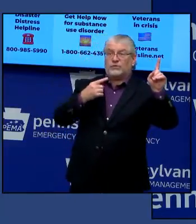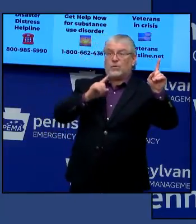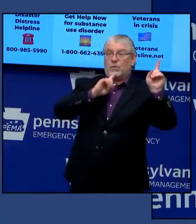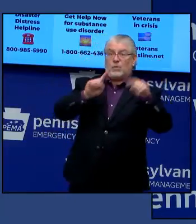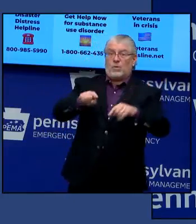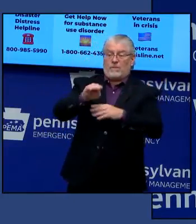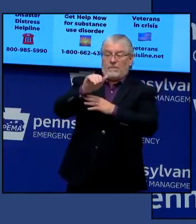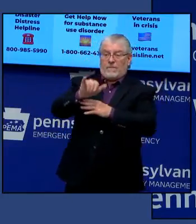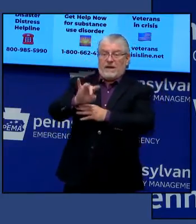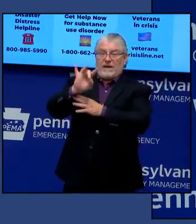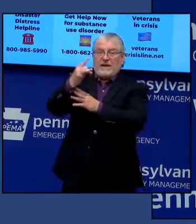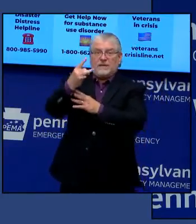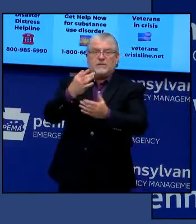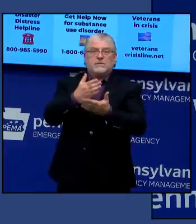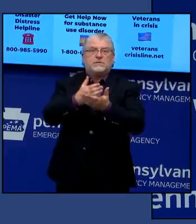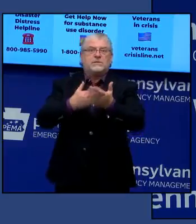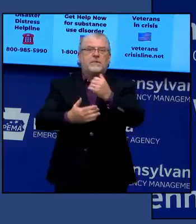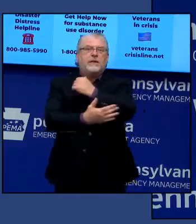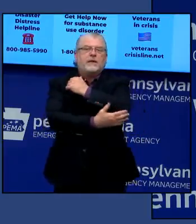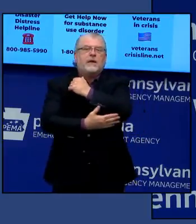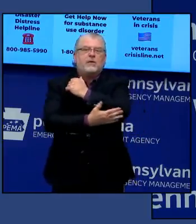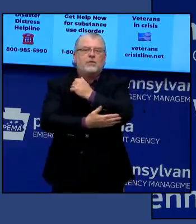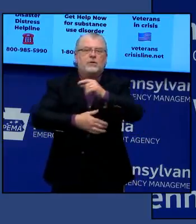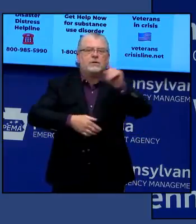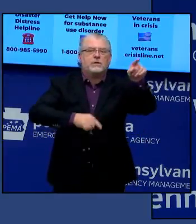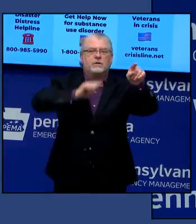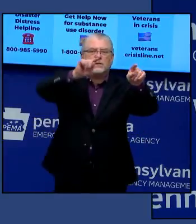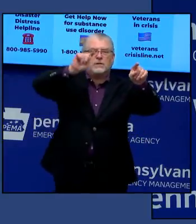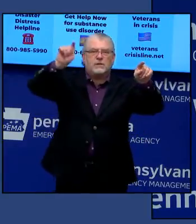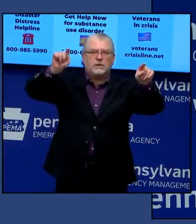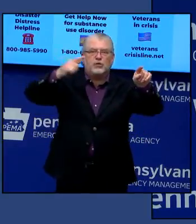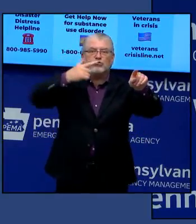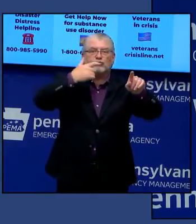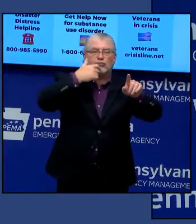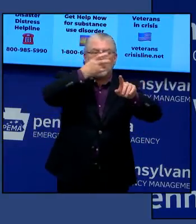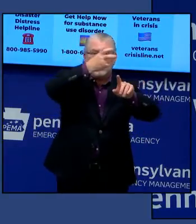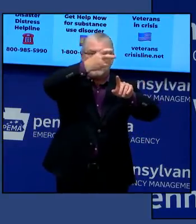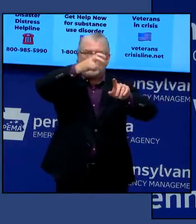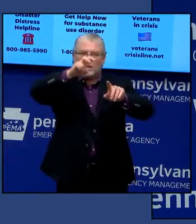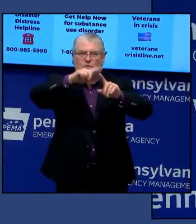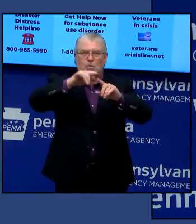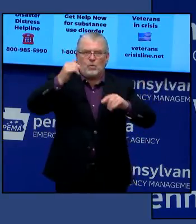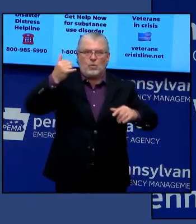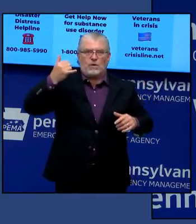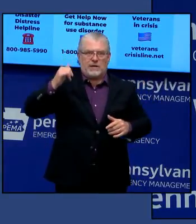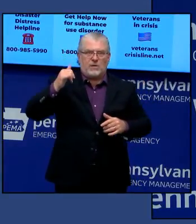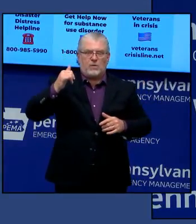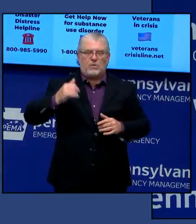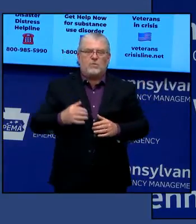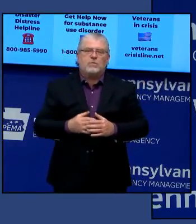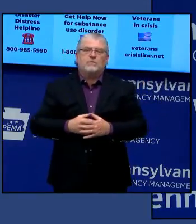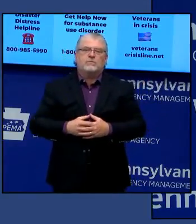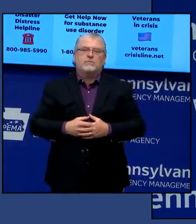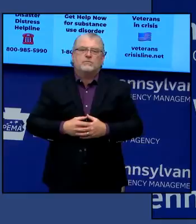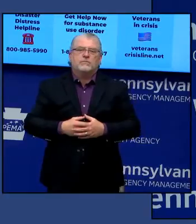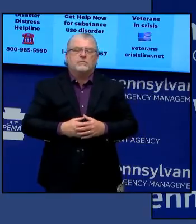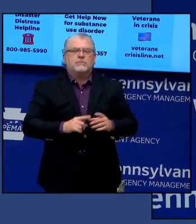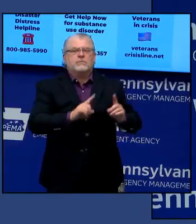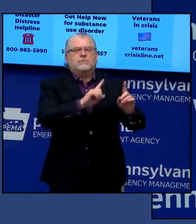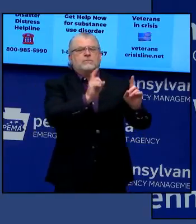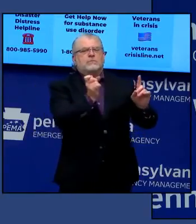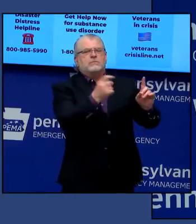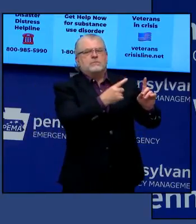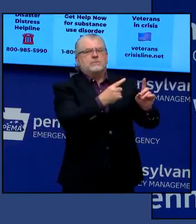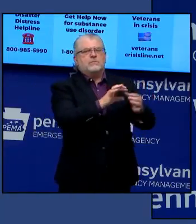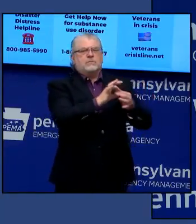counties and regions to go from red to yellow. We have a question from the Bucks County Courier on benchmark. To clarify